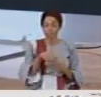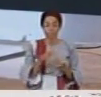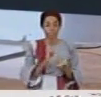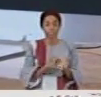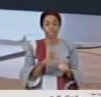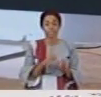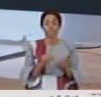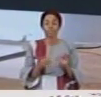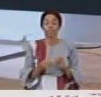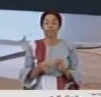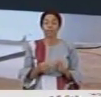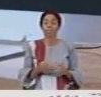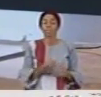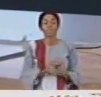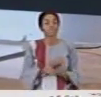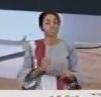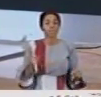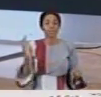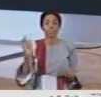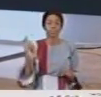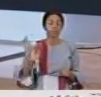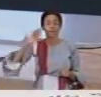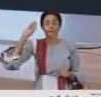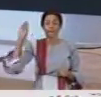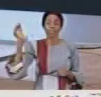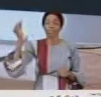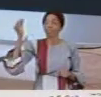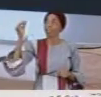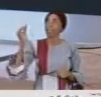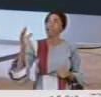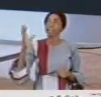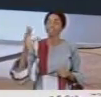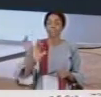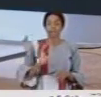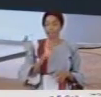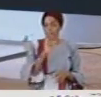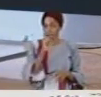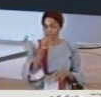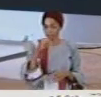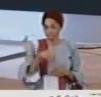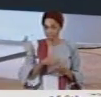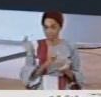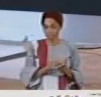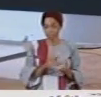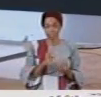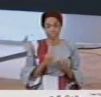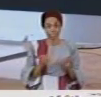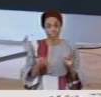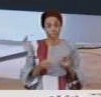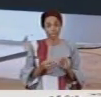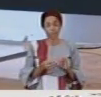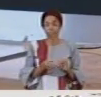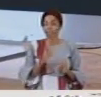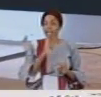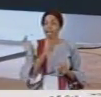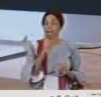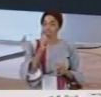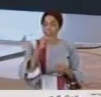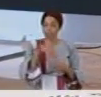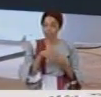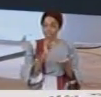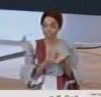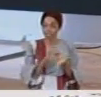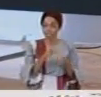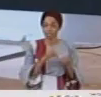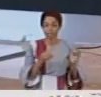Are you in that number? Saved by grace. Are you in that number? Are